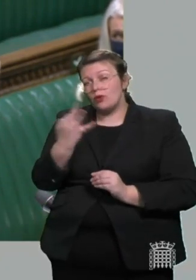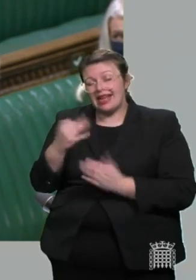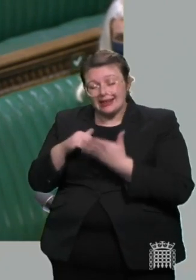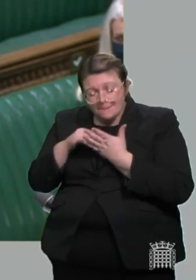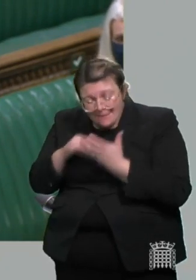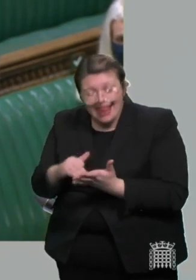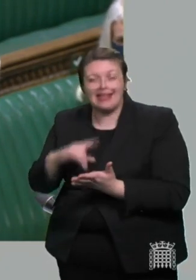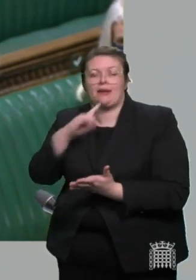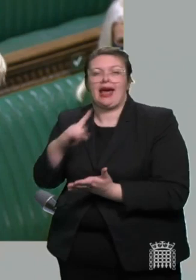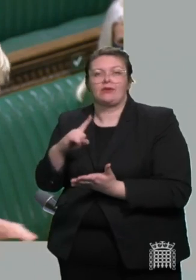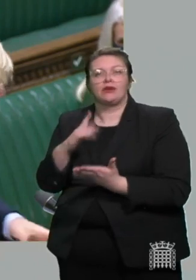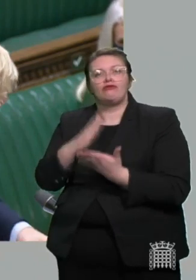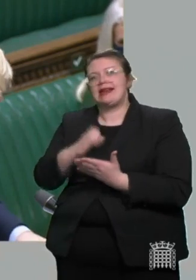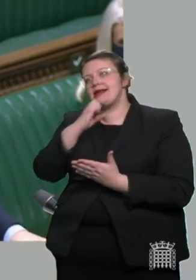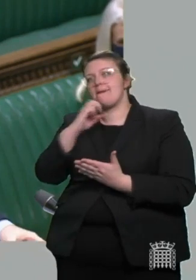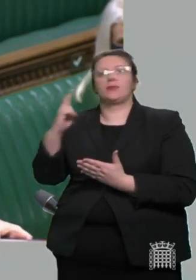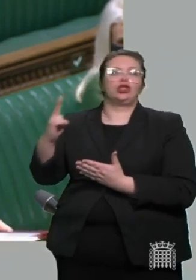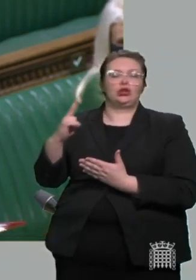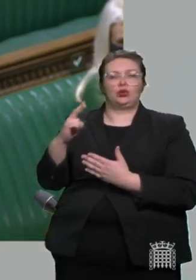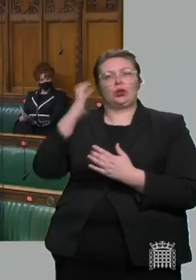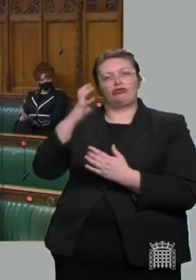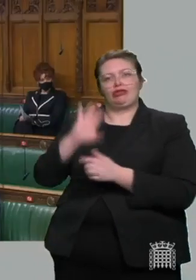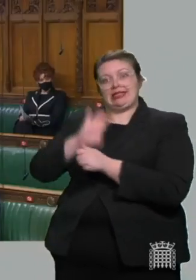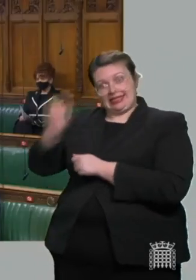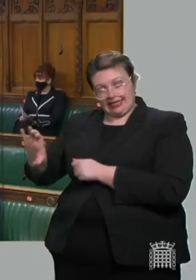the second biggest contributor in the world, Mr Speaker.